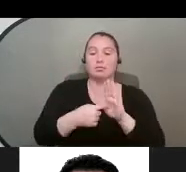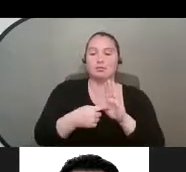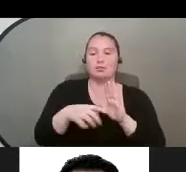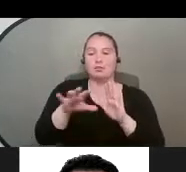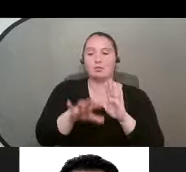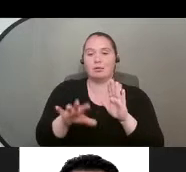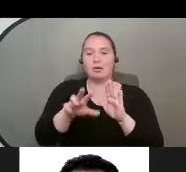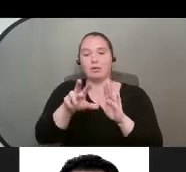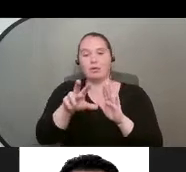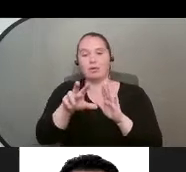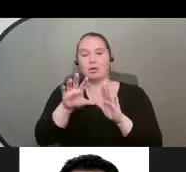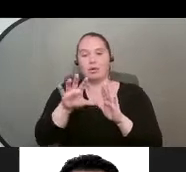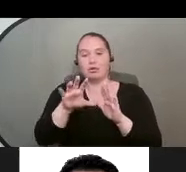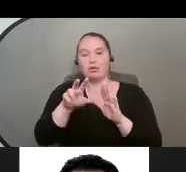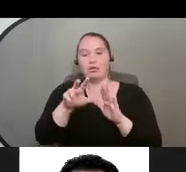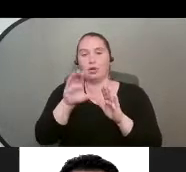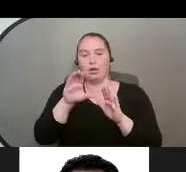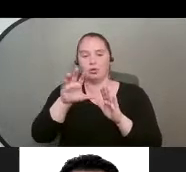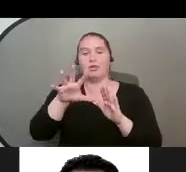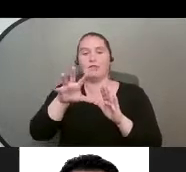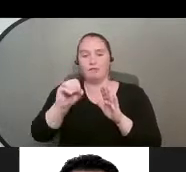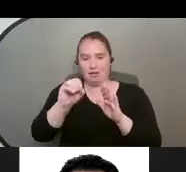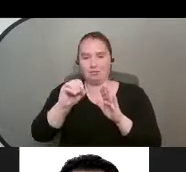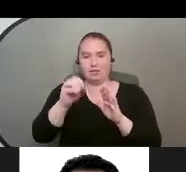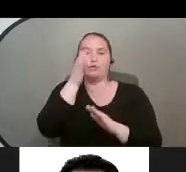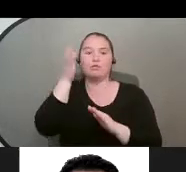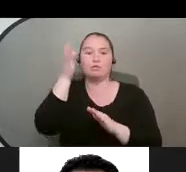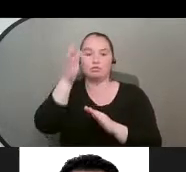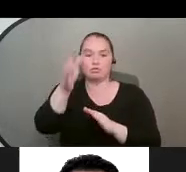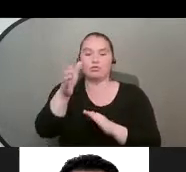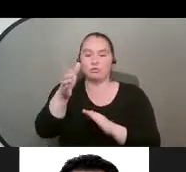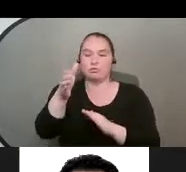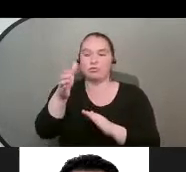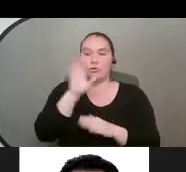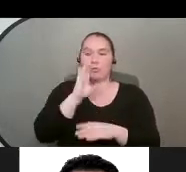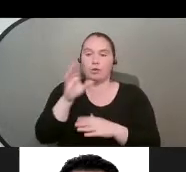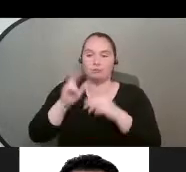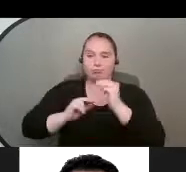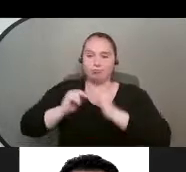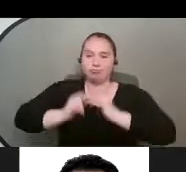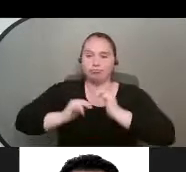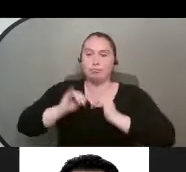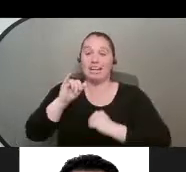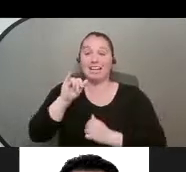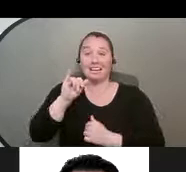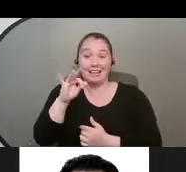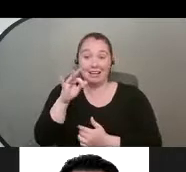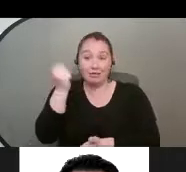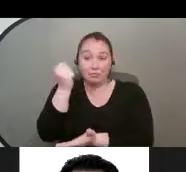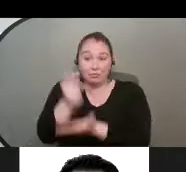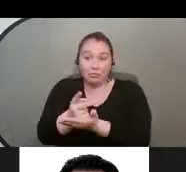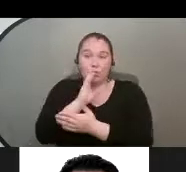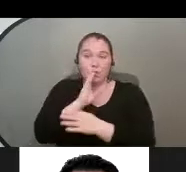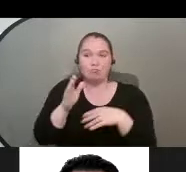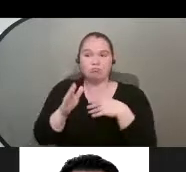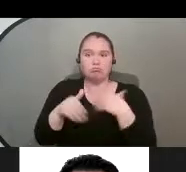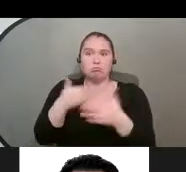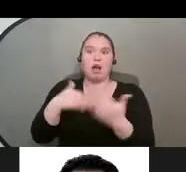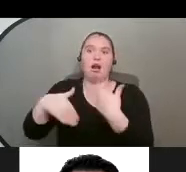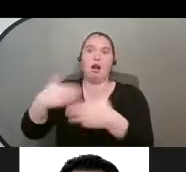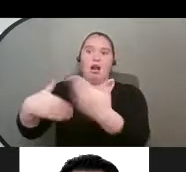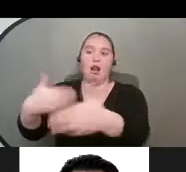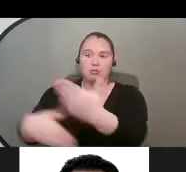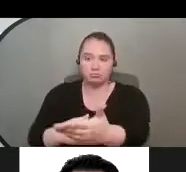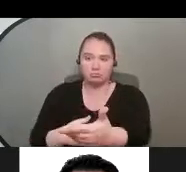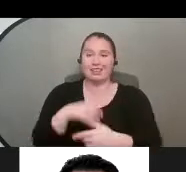lots. So when that gets approved, or should it get approved, it would likely go fairly quickly because Lennar is a